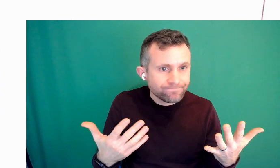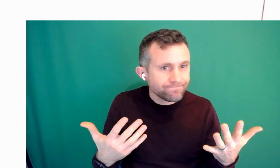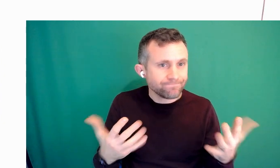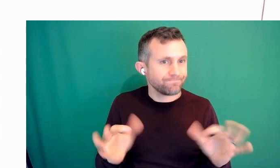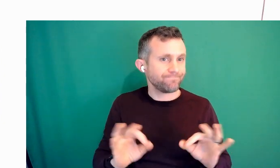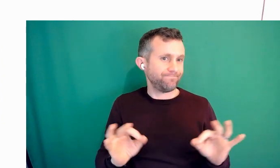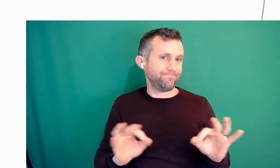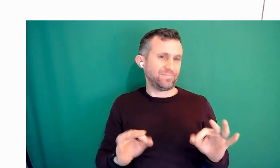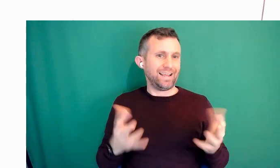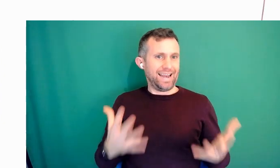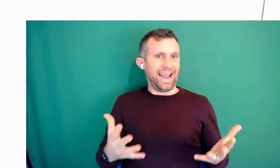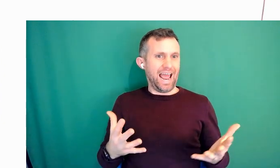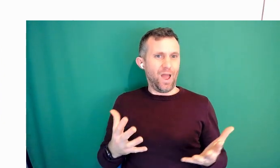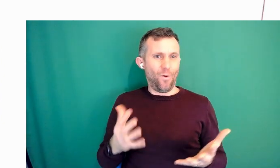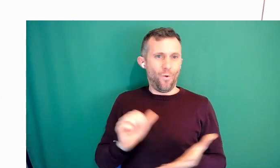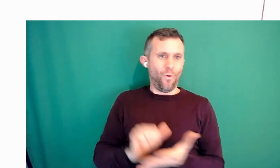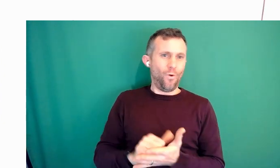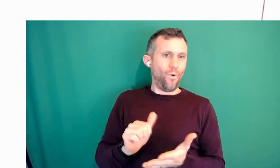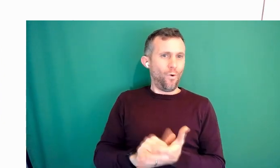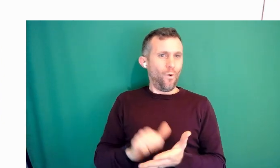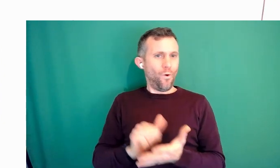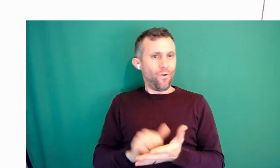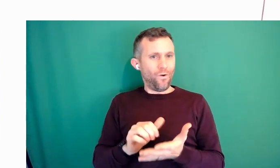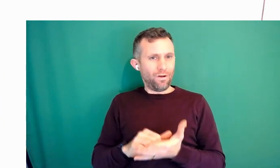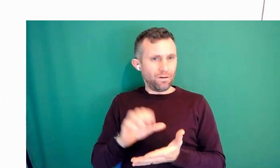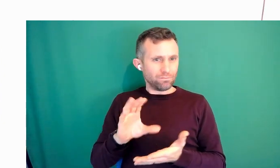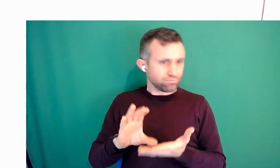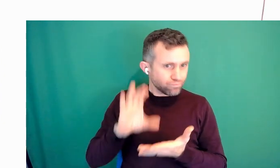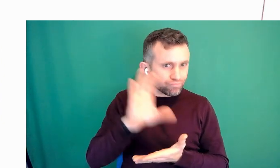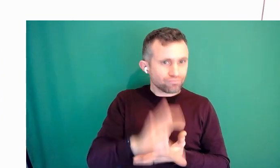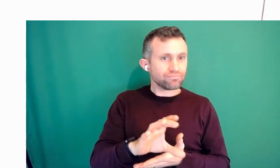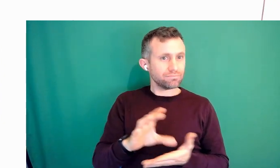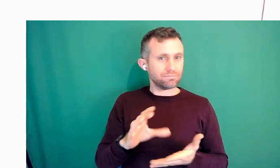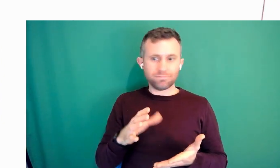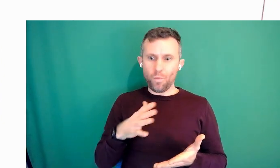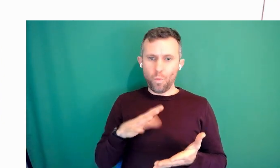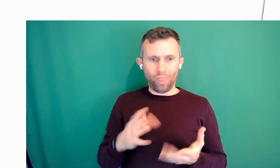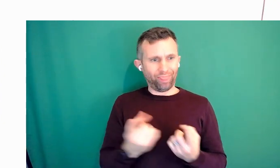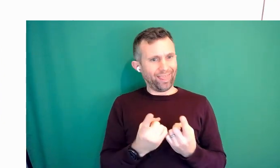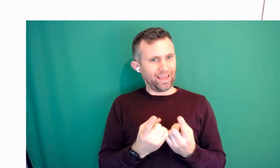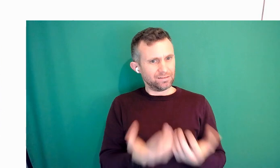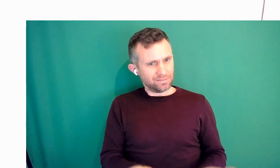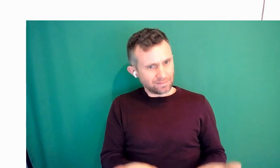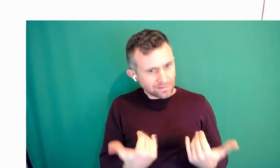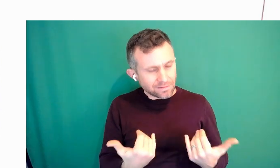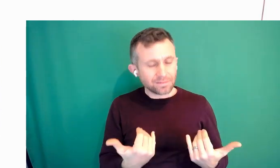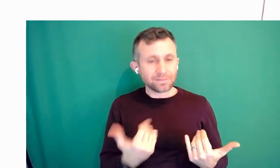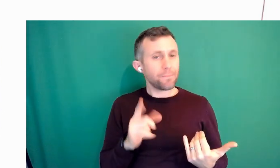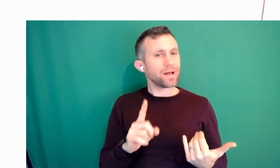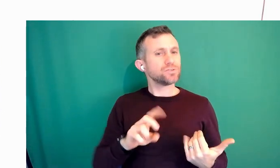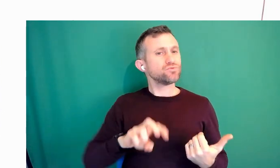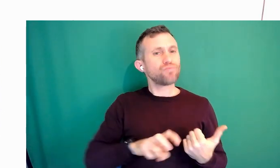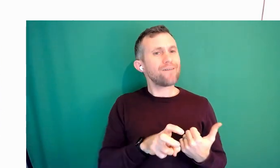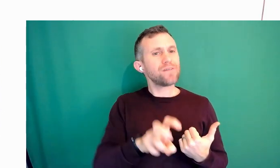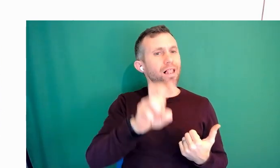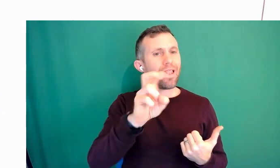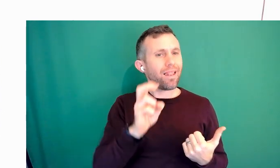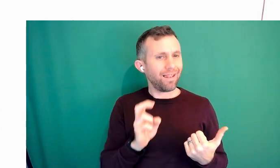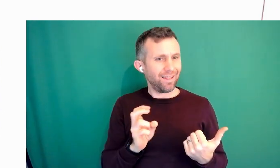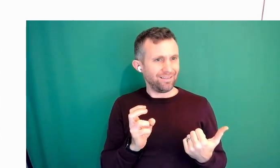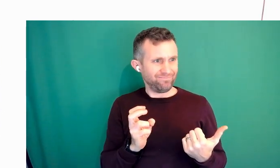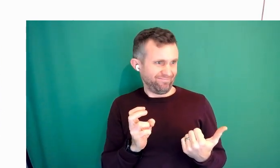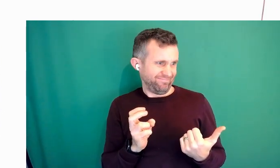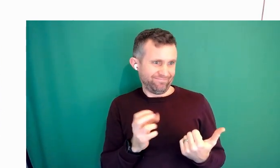the house is at the bottom of the plan, and the room at the top, indicated by the black arrow, was originally